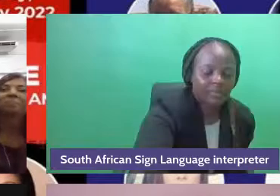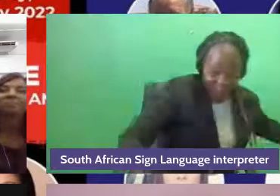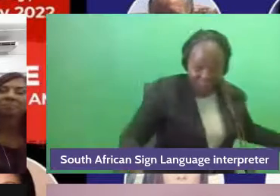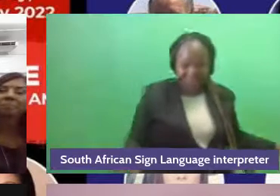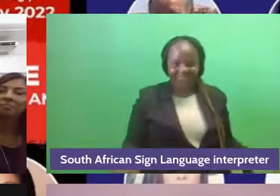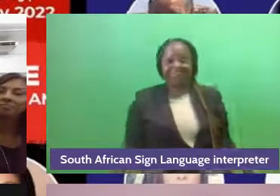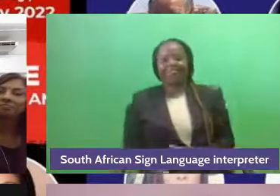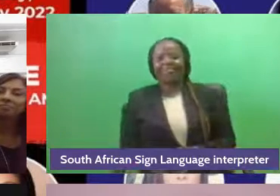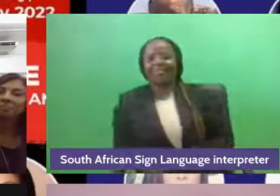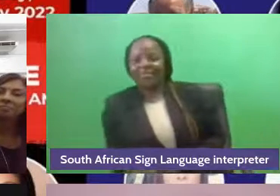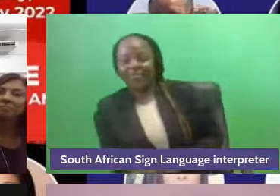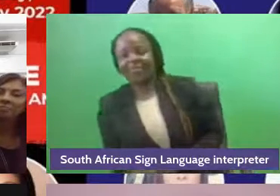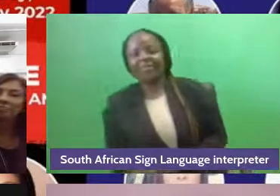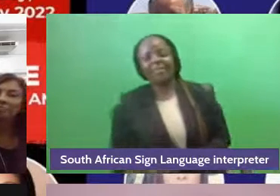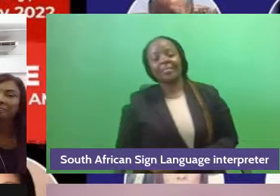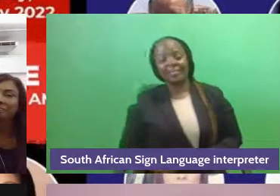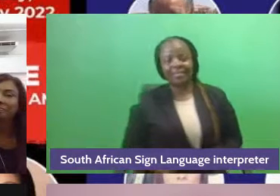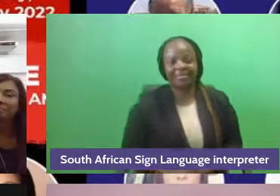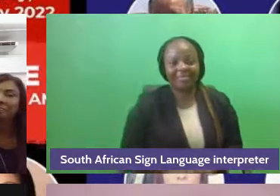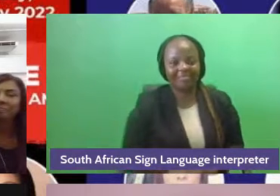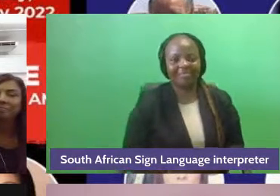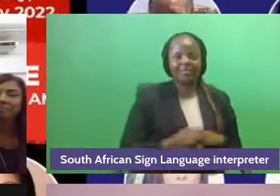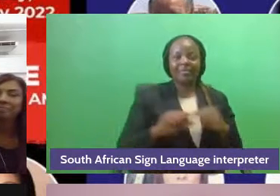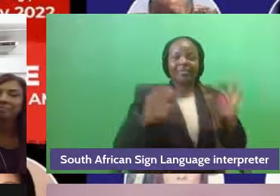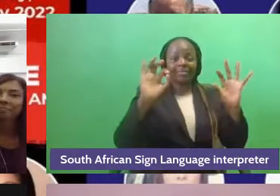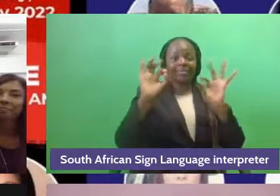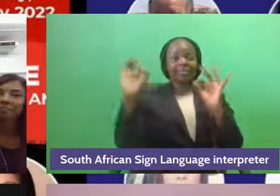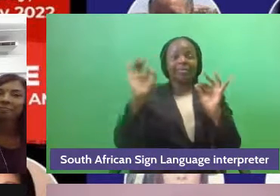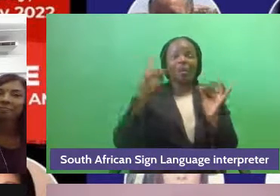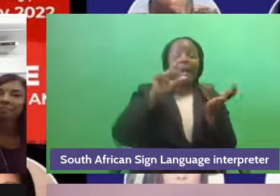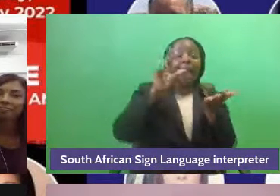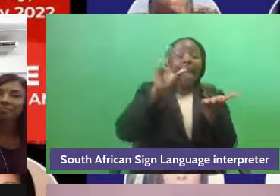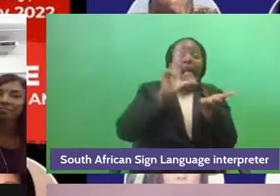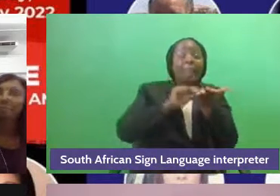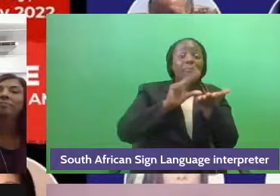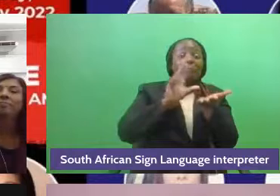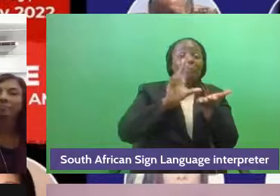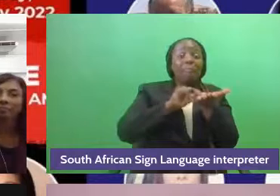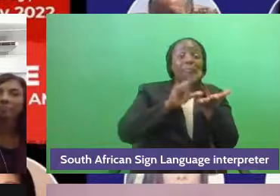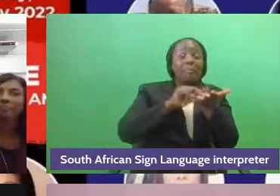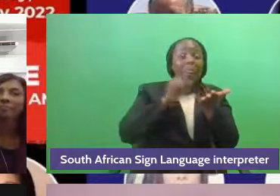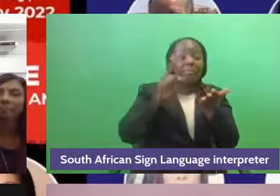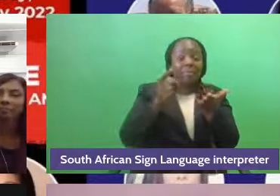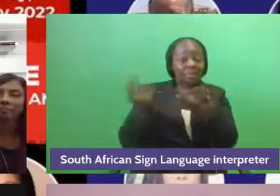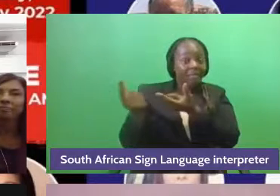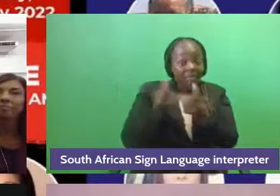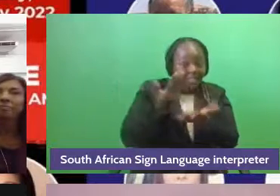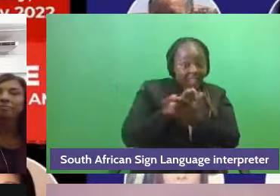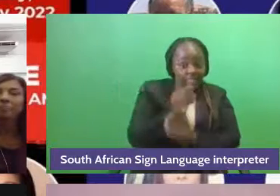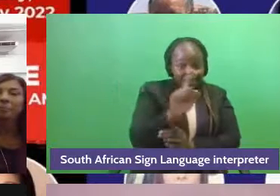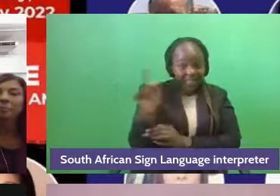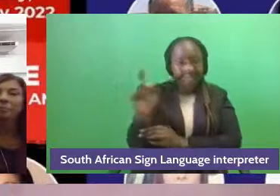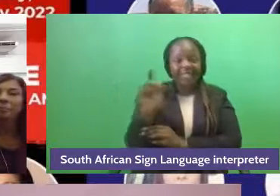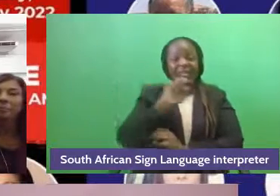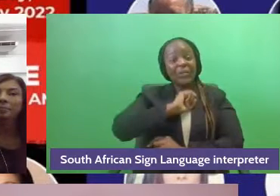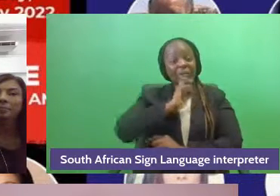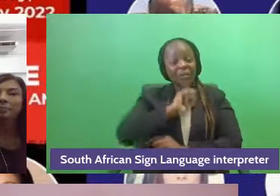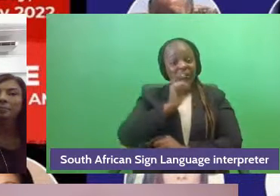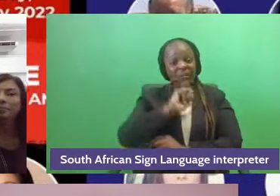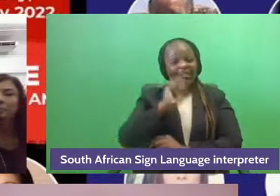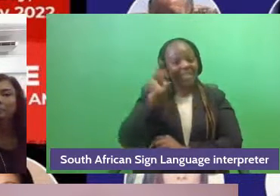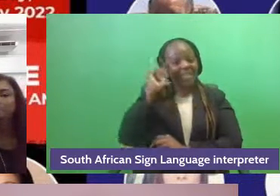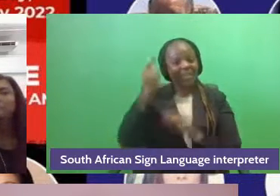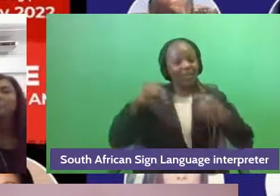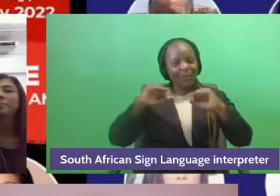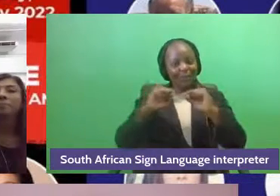Ah, that's incredible. There we go. There's an app that is downloadable, and I think that we will try to